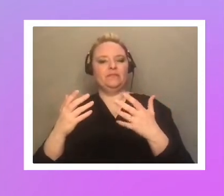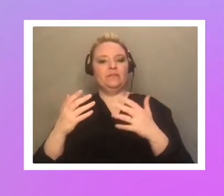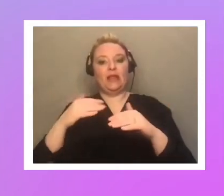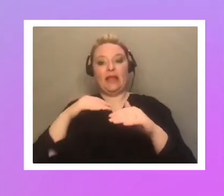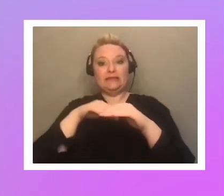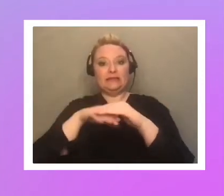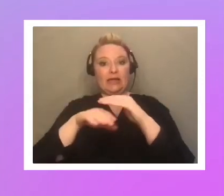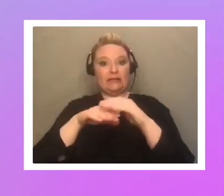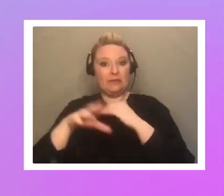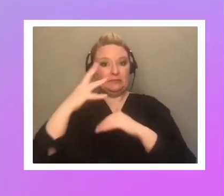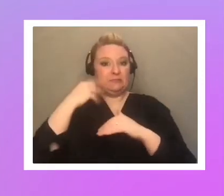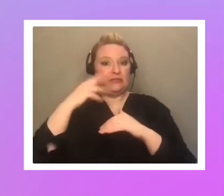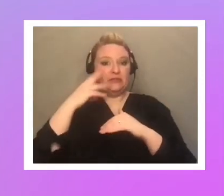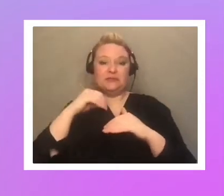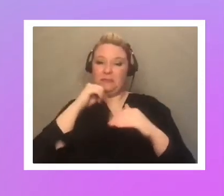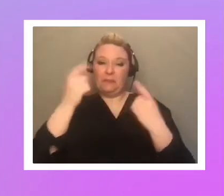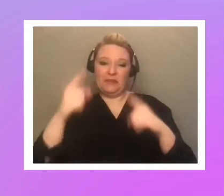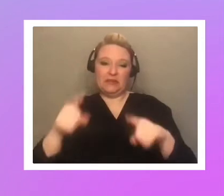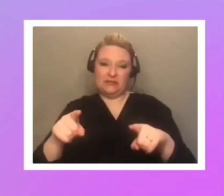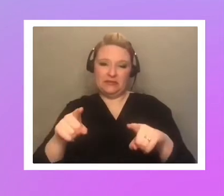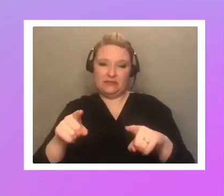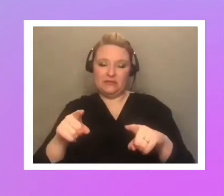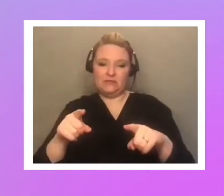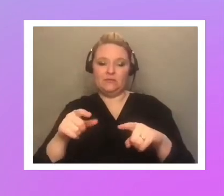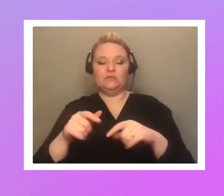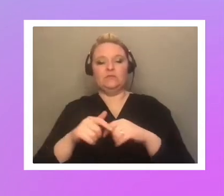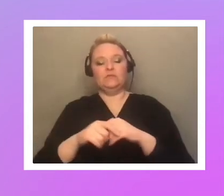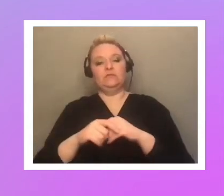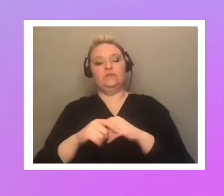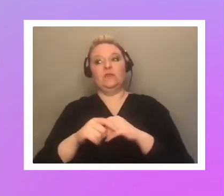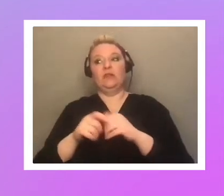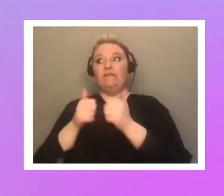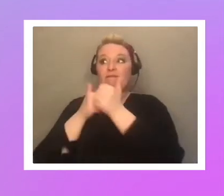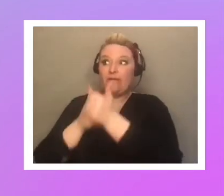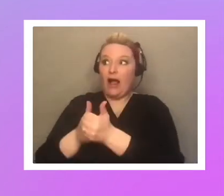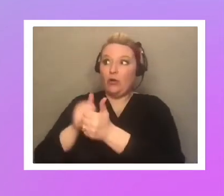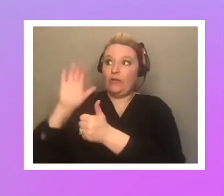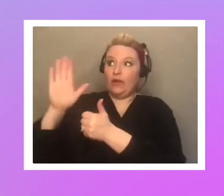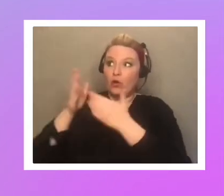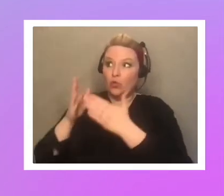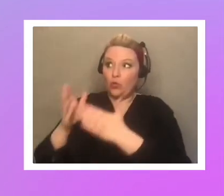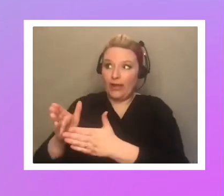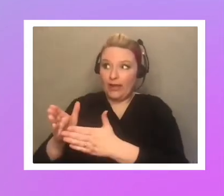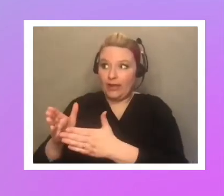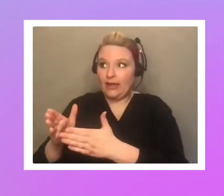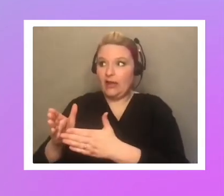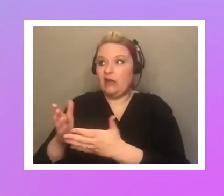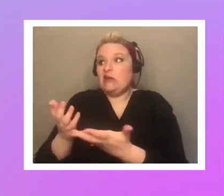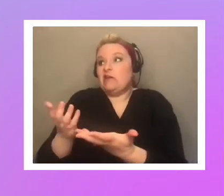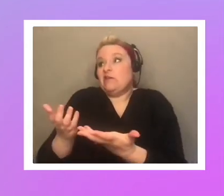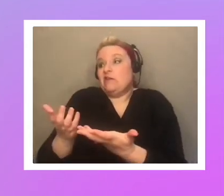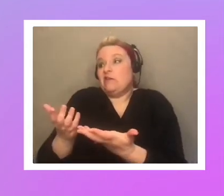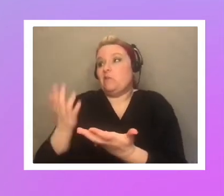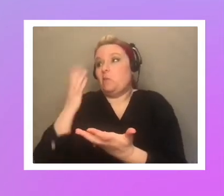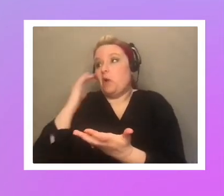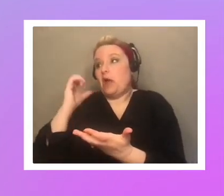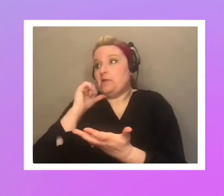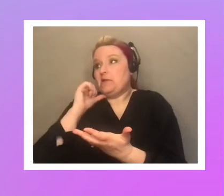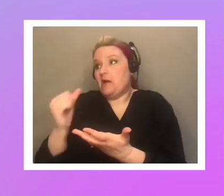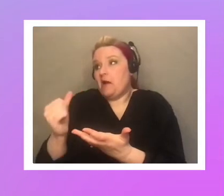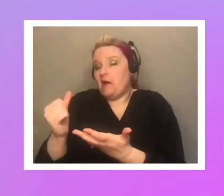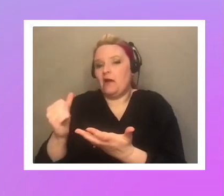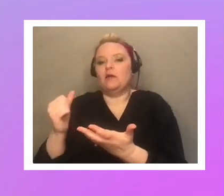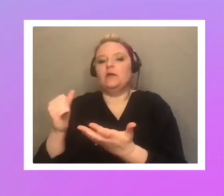accessible experience. Doing what your competitors do just for the sake of doing it